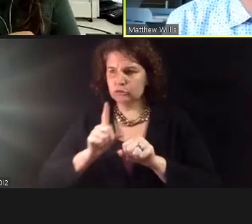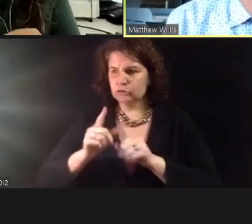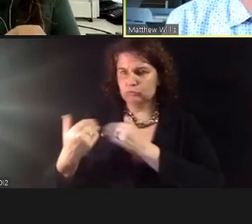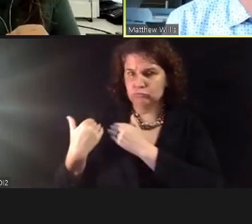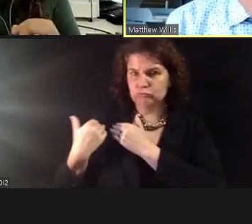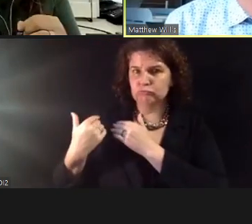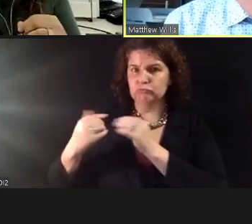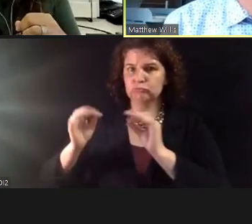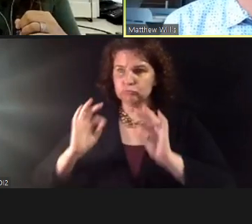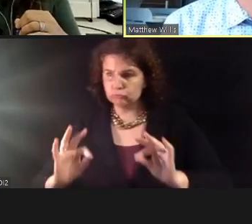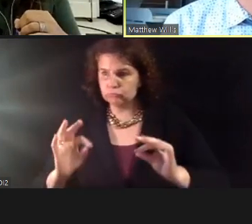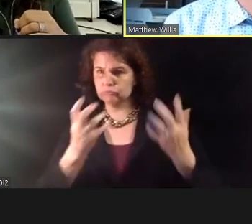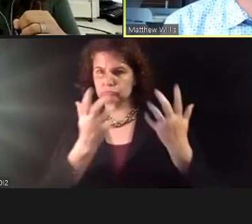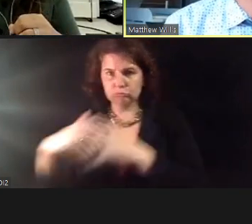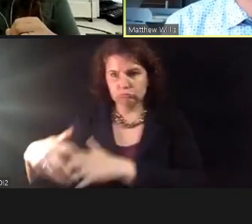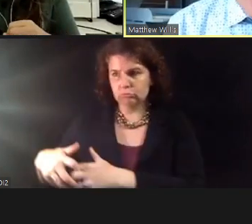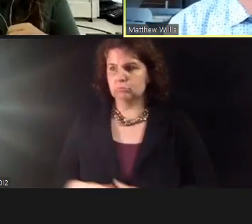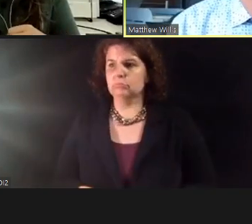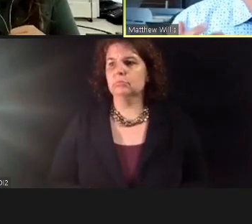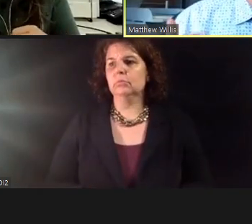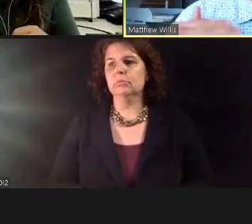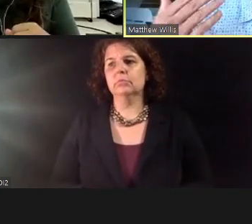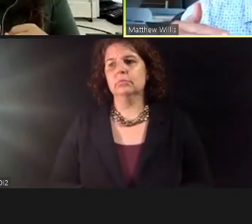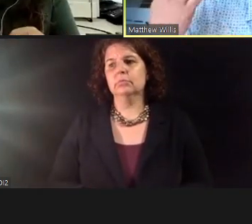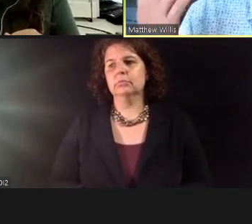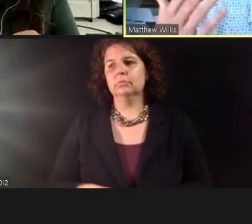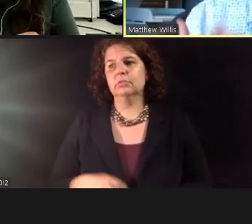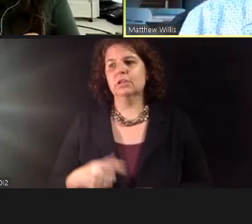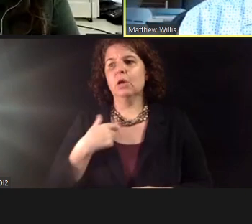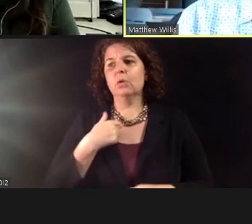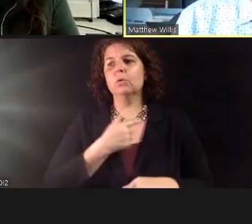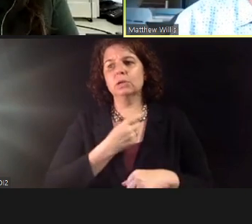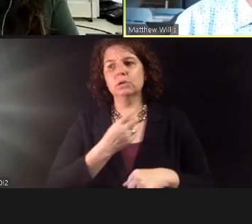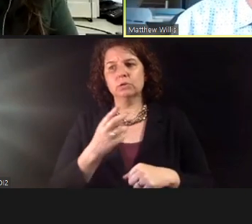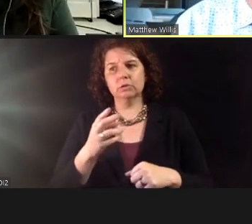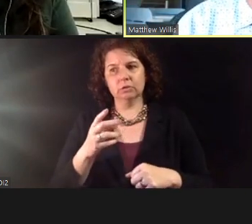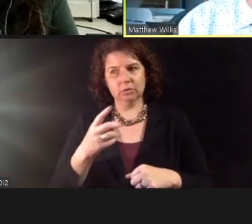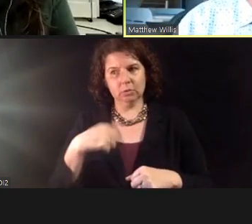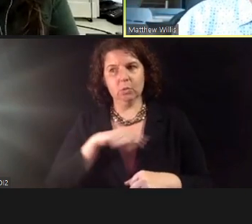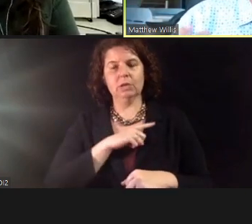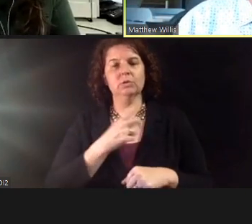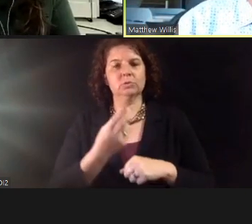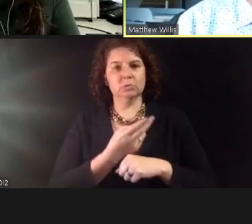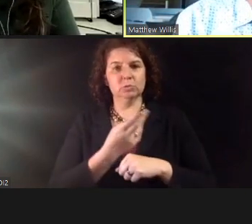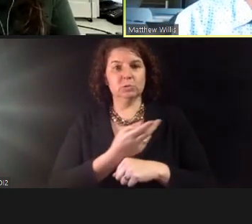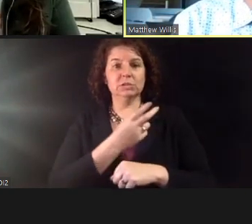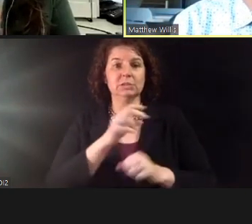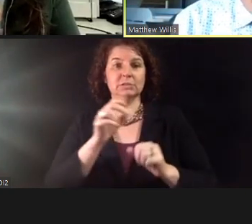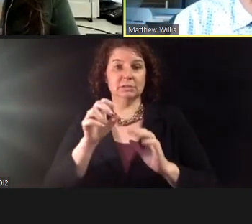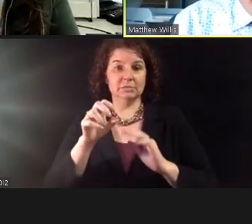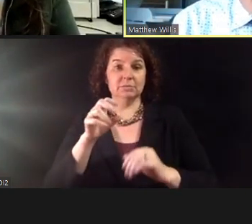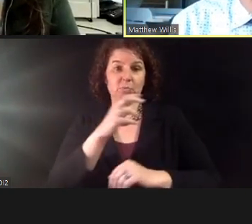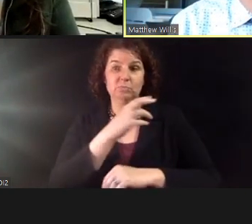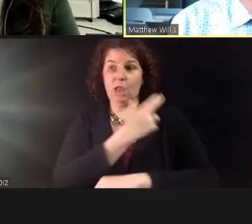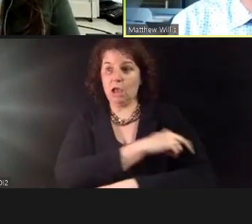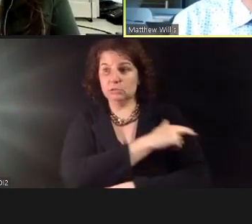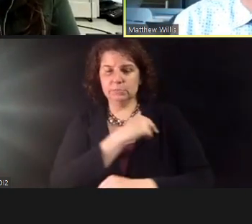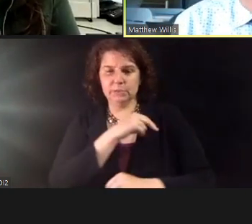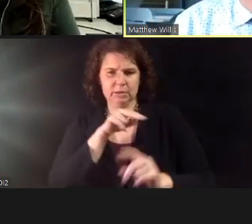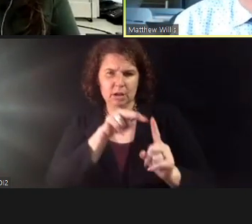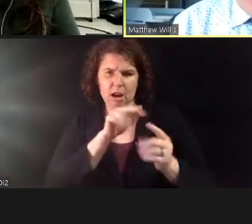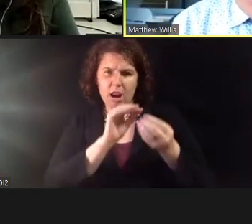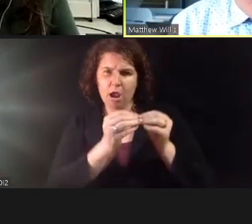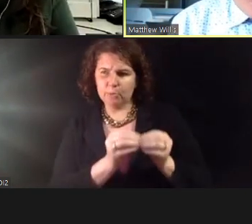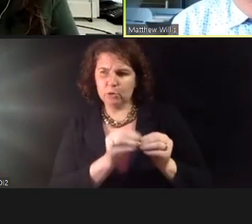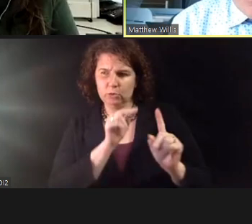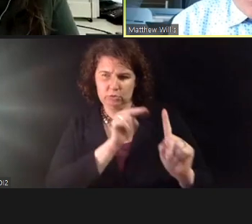The state had been using hospitalization rates and a certain proportion of increased hospitalizations as a reason to place the county on the monitoring